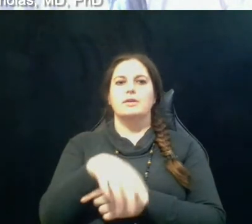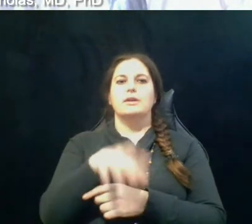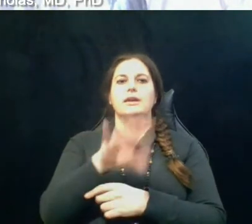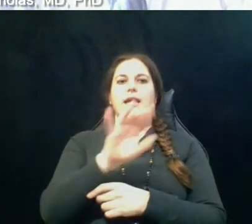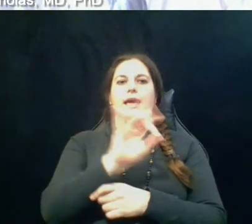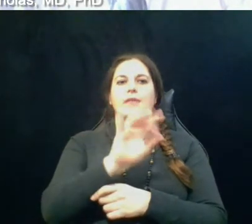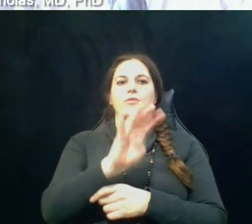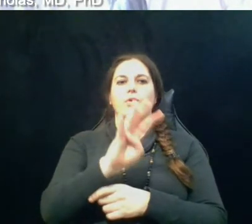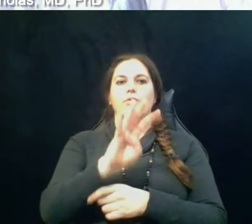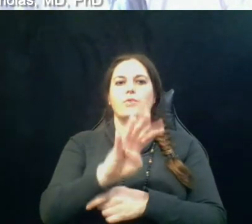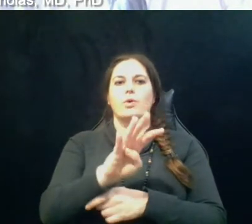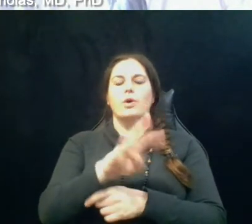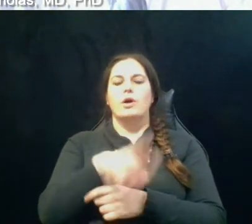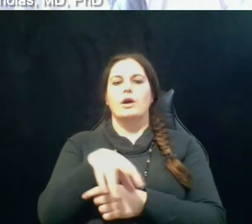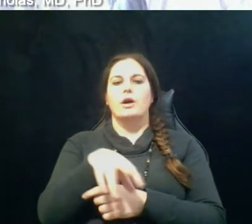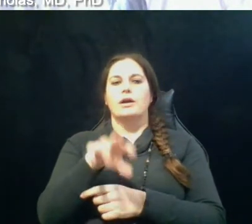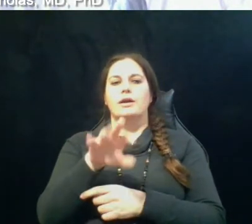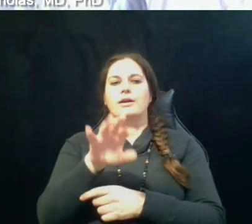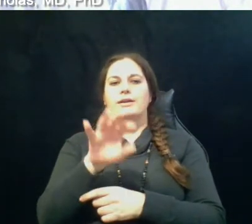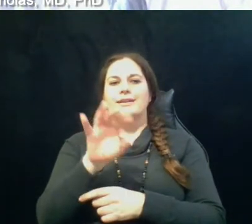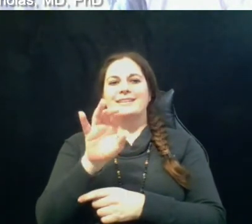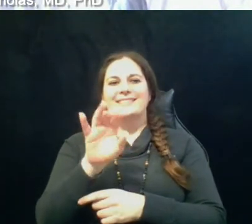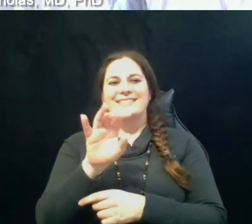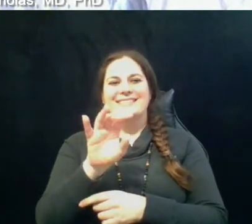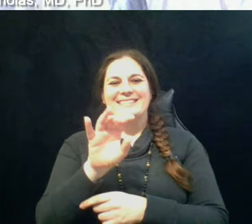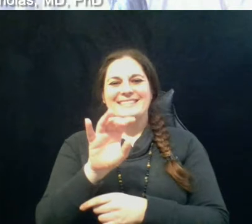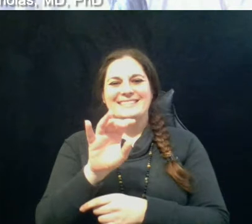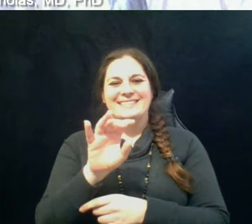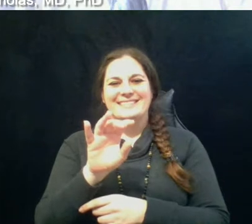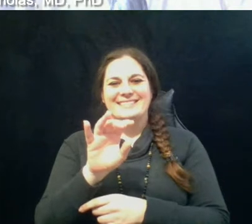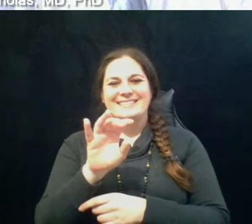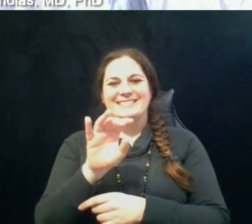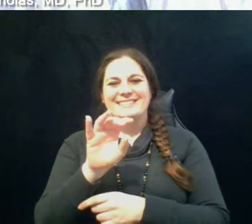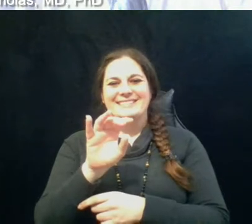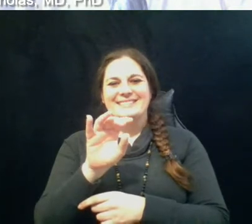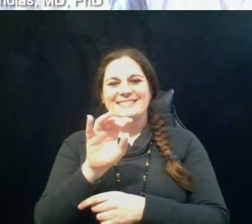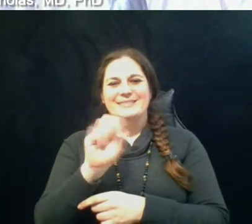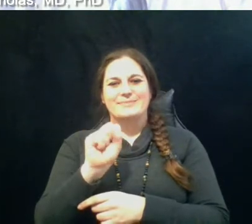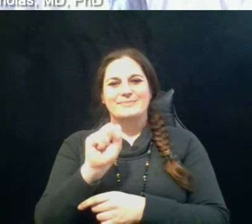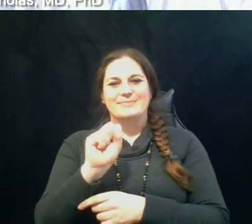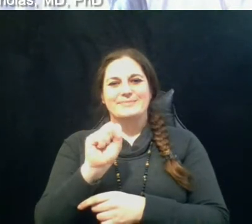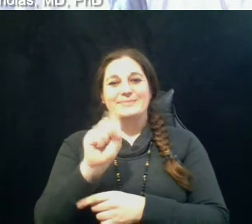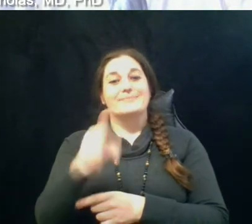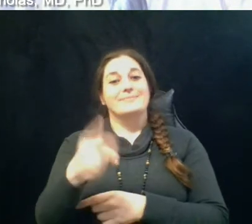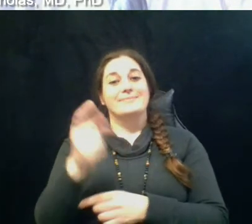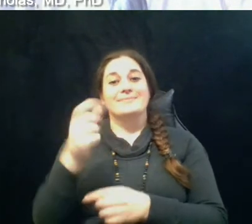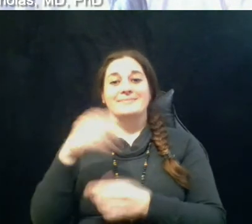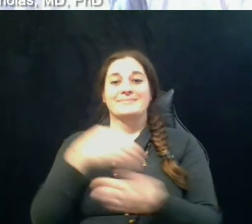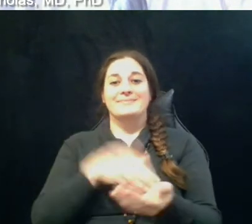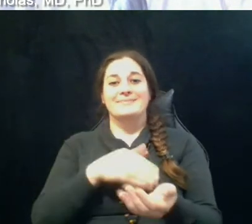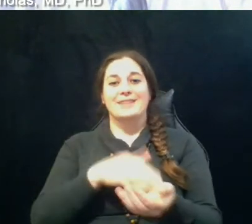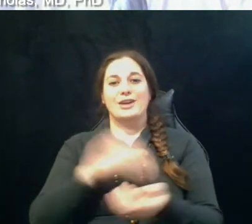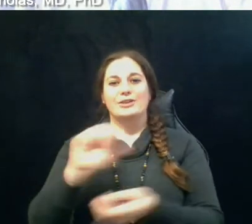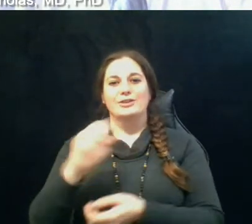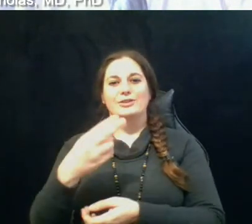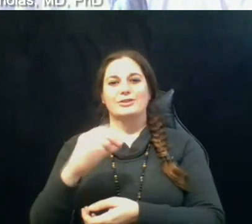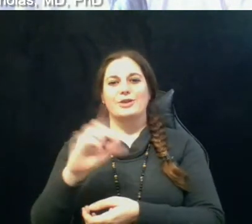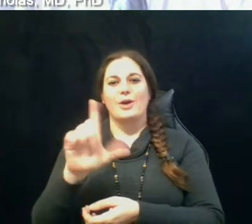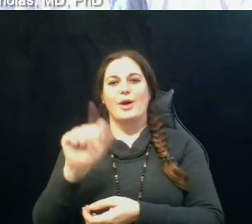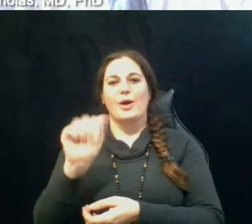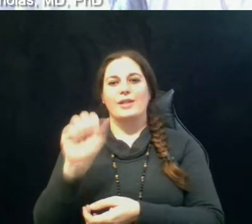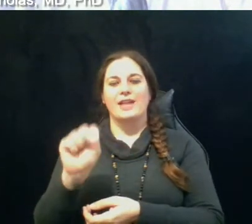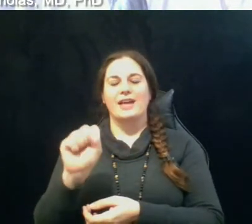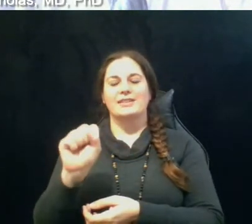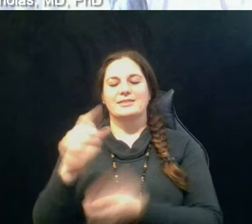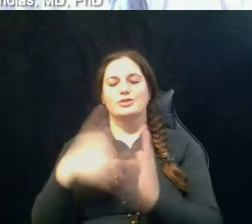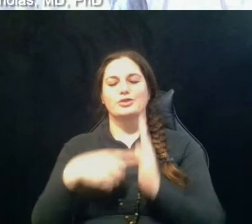844-888-2772. And Dr. Sholas is demonstrating his great mask use. So thanks again, everybody. We appreciate you taking your